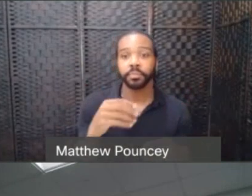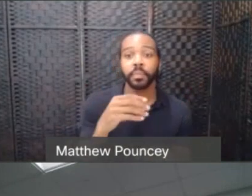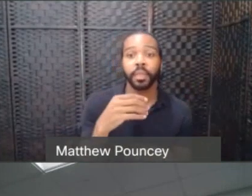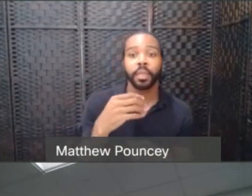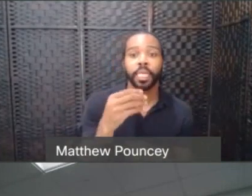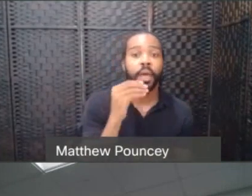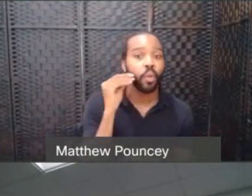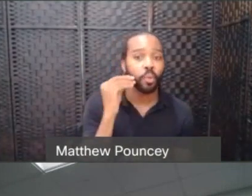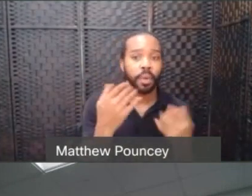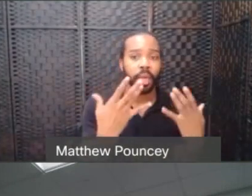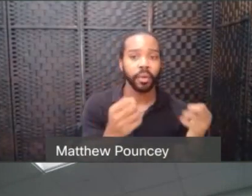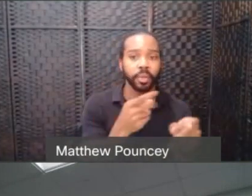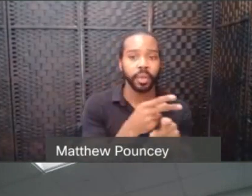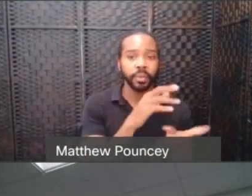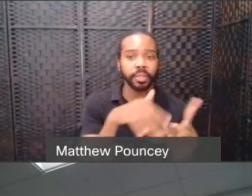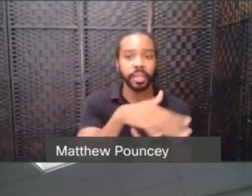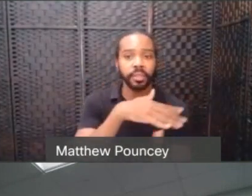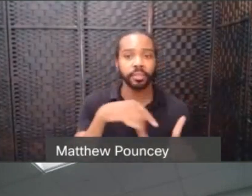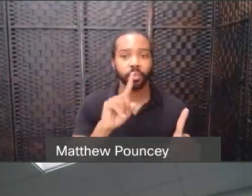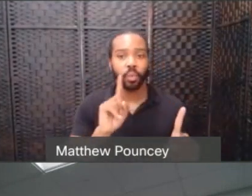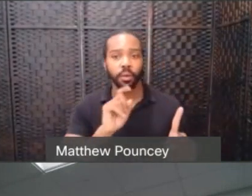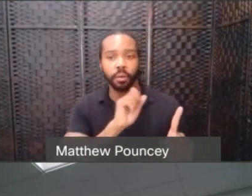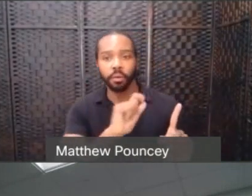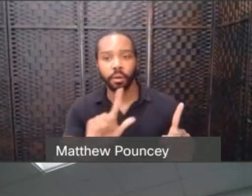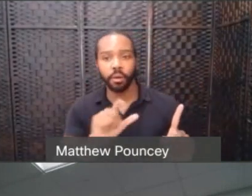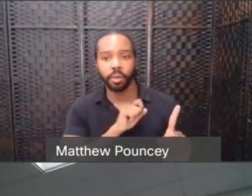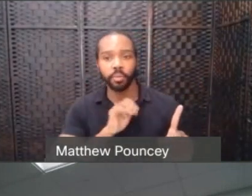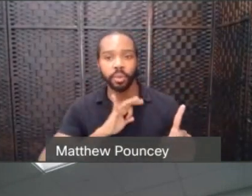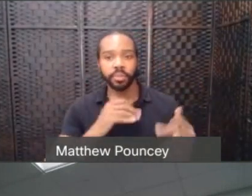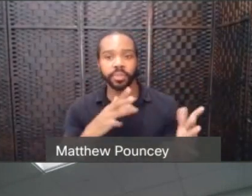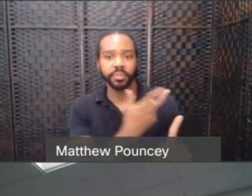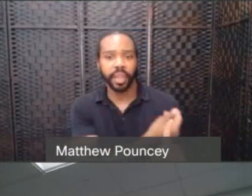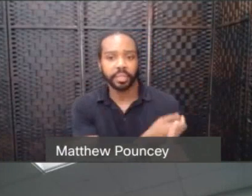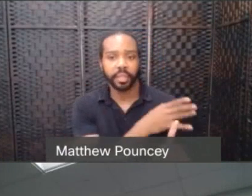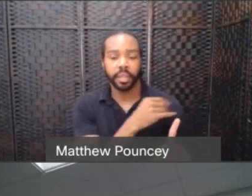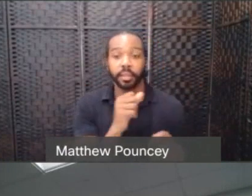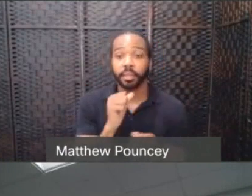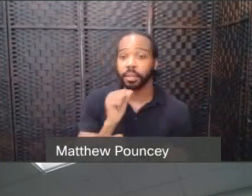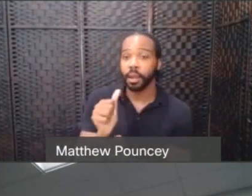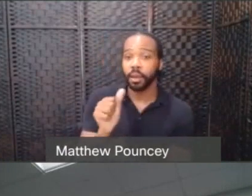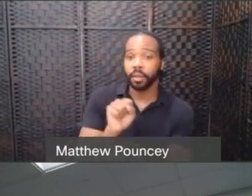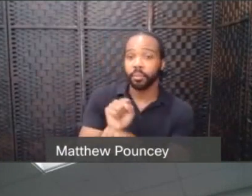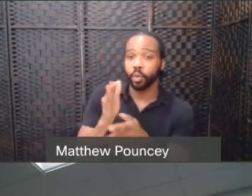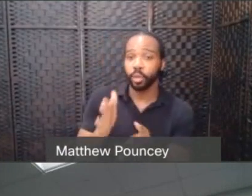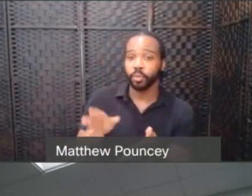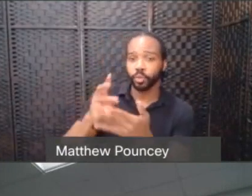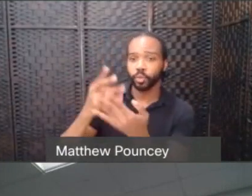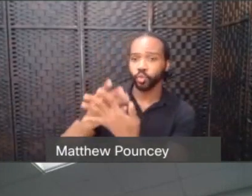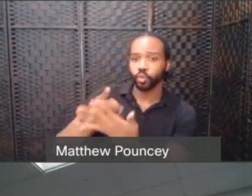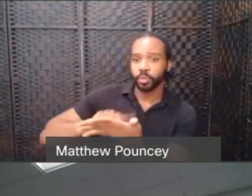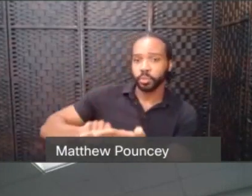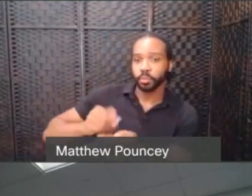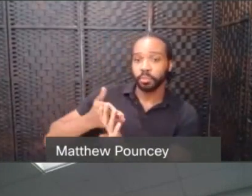all employees are fully vaccinated and all non-employees are screened prior to entry